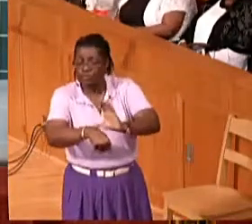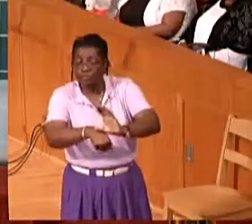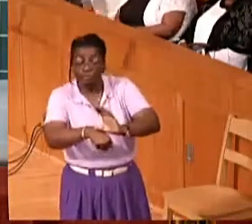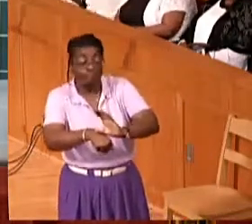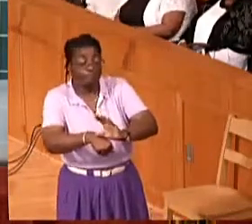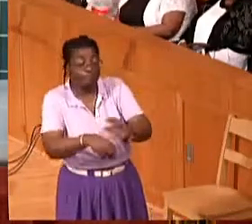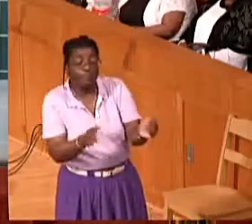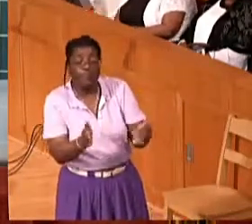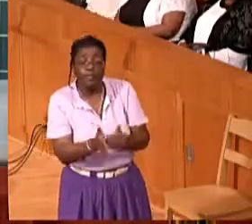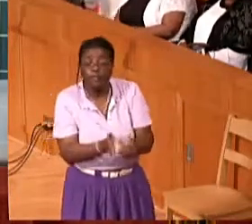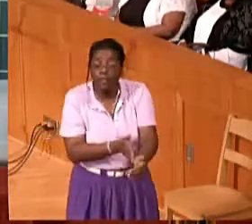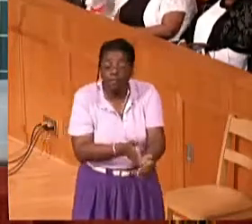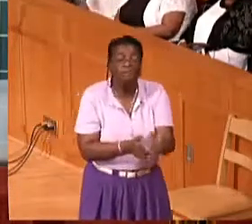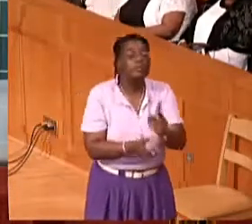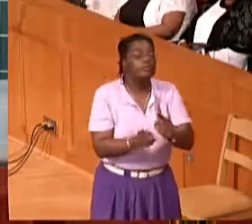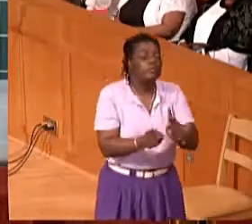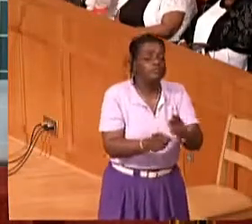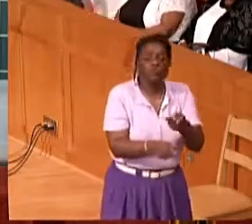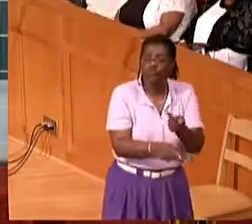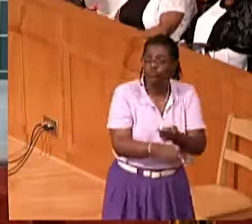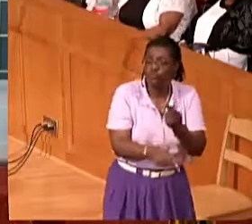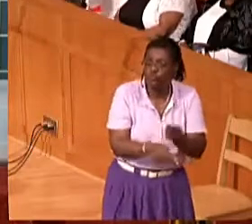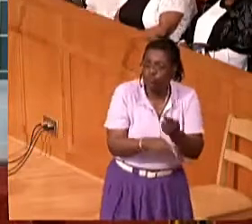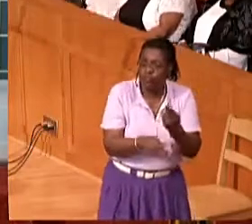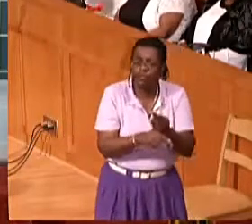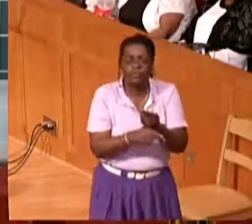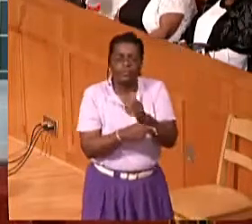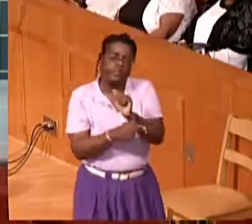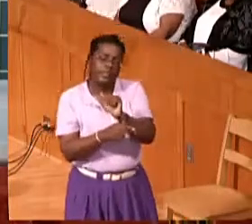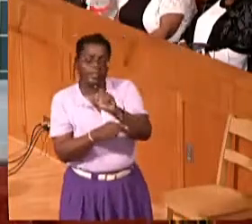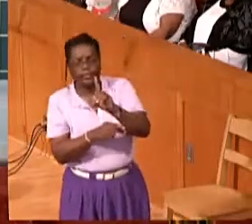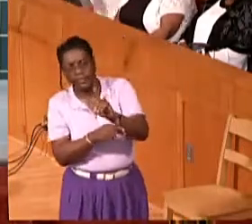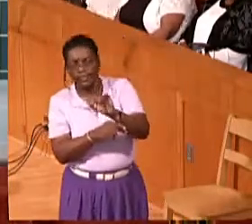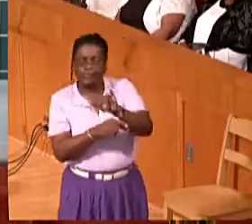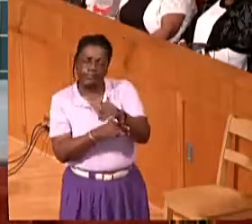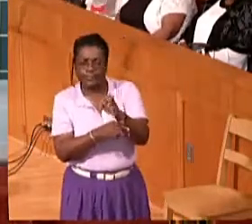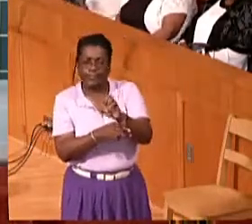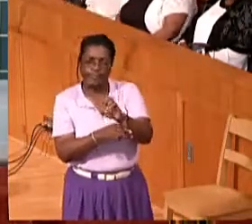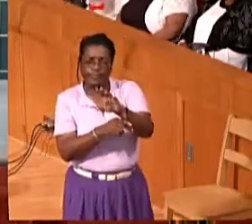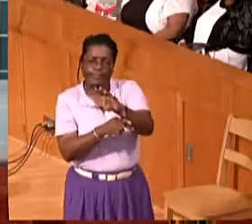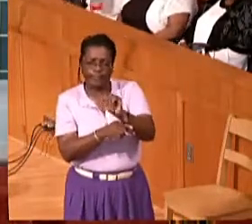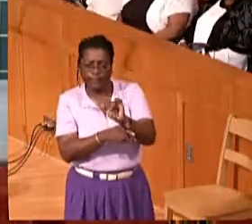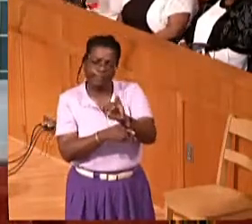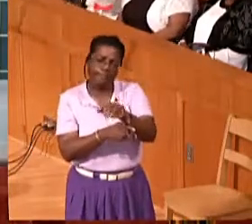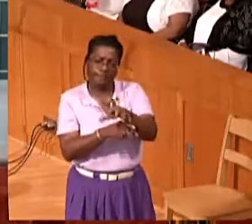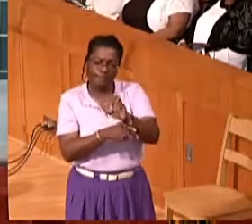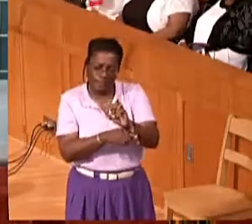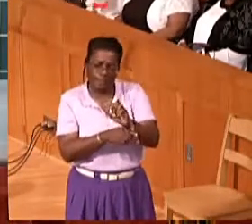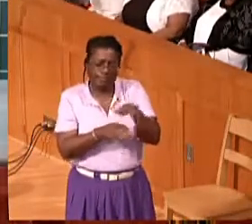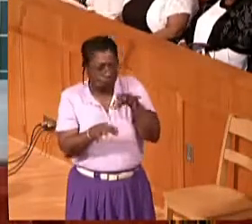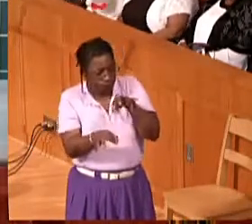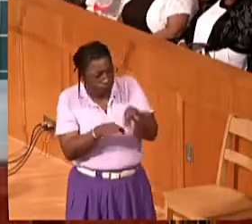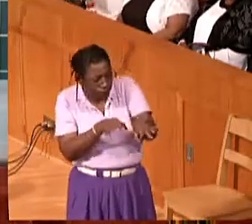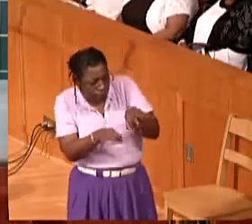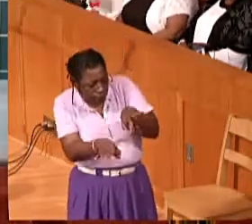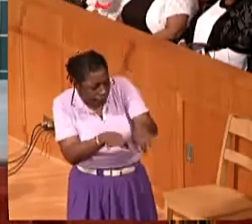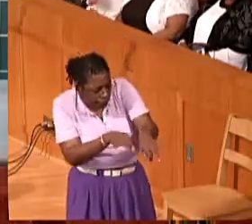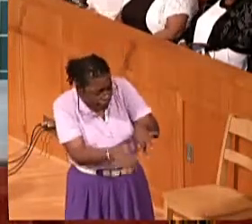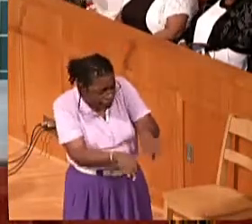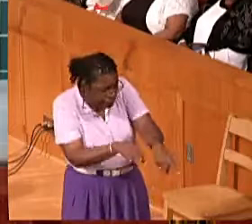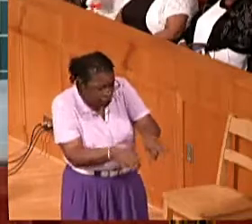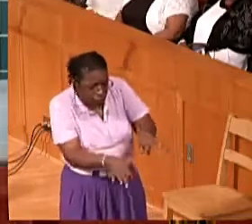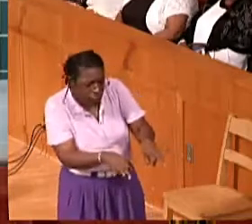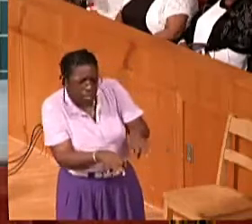the church want to use adjectives and things to describe who they are. They're Baptist, they're Methodist,